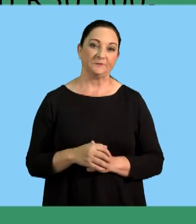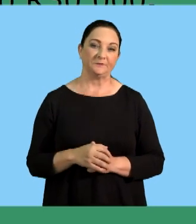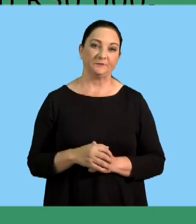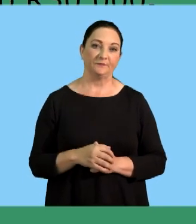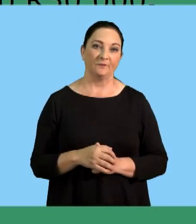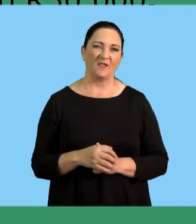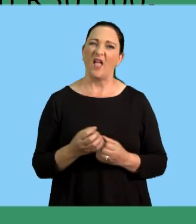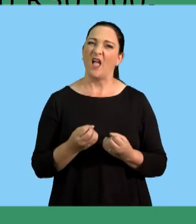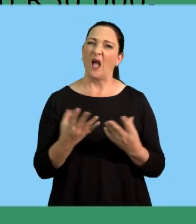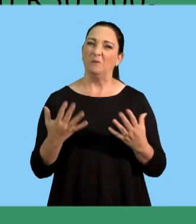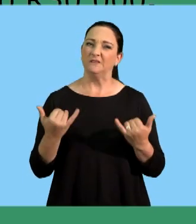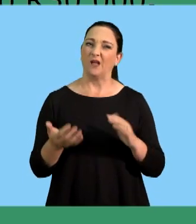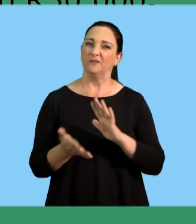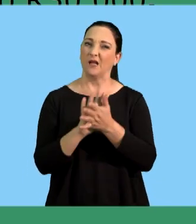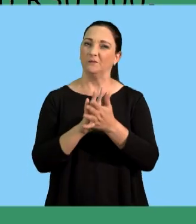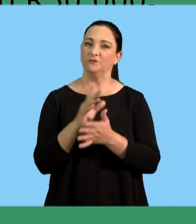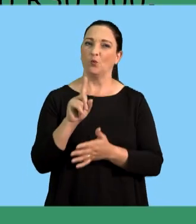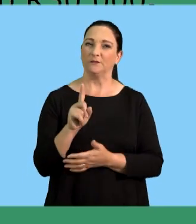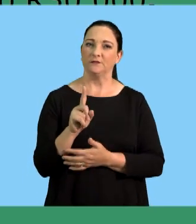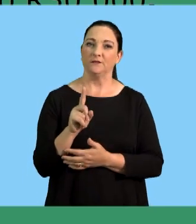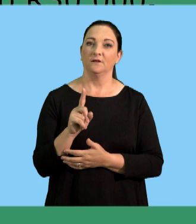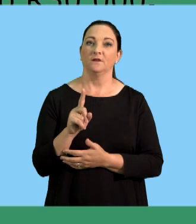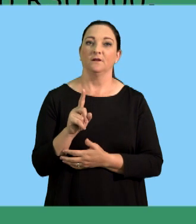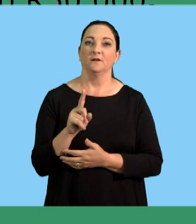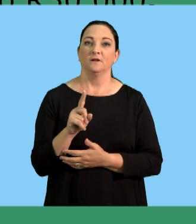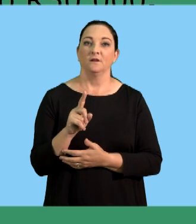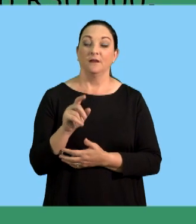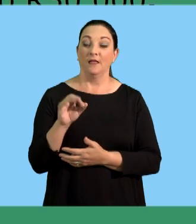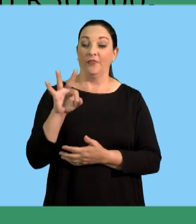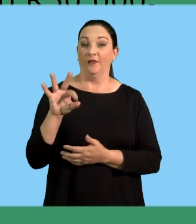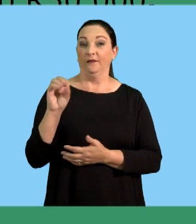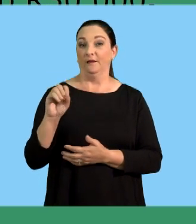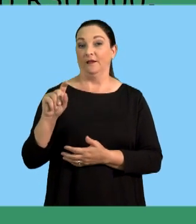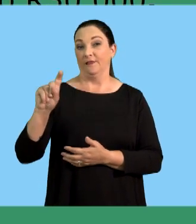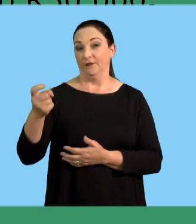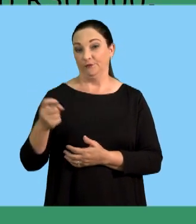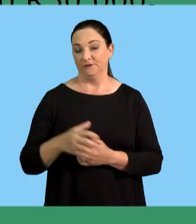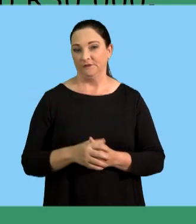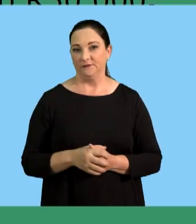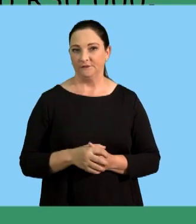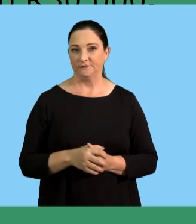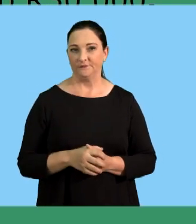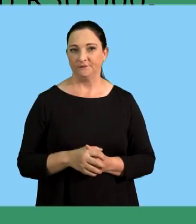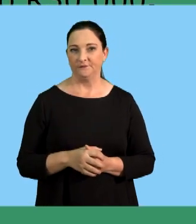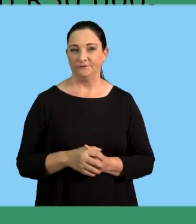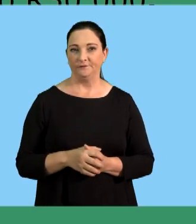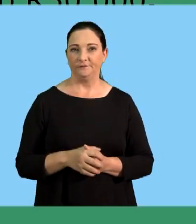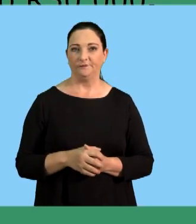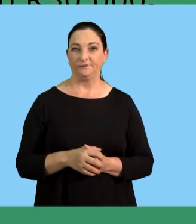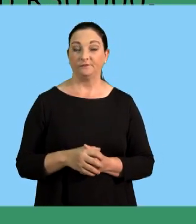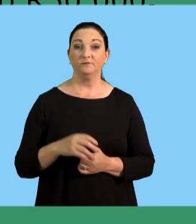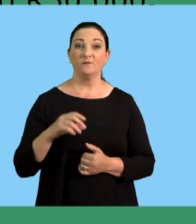say now, how much is the amount of damages? Amount of damages is 30,000.